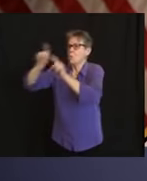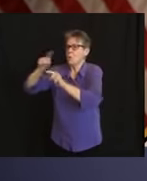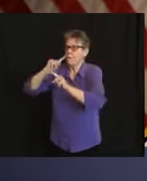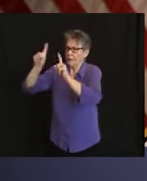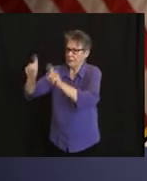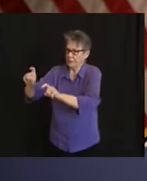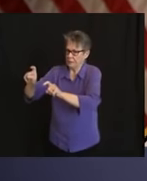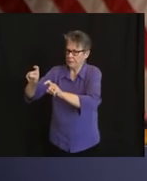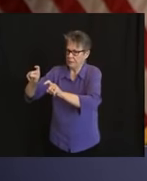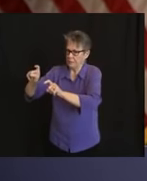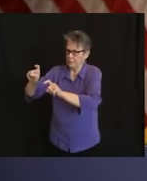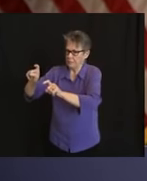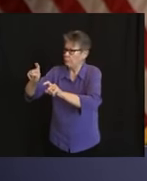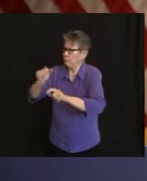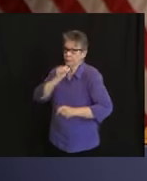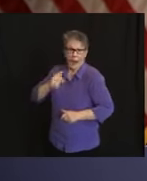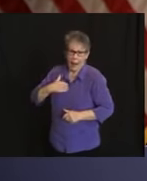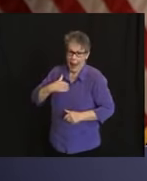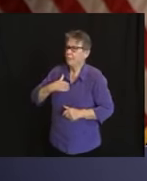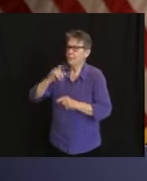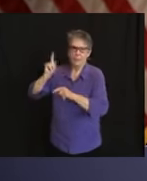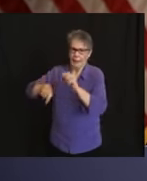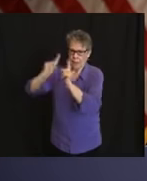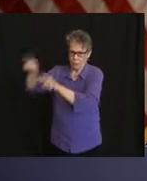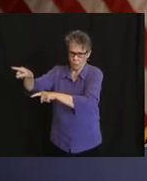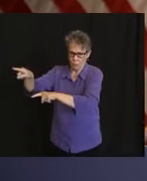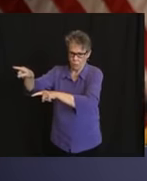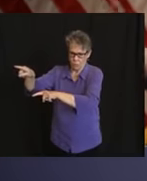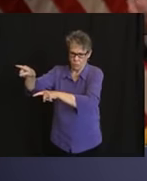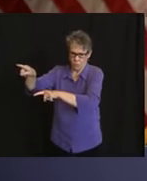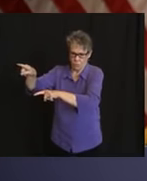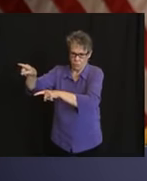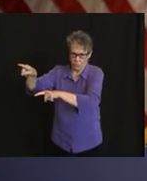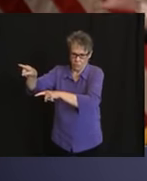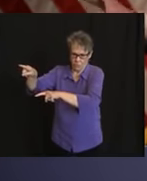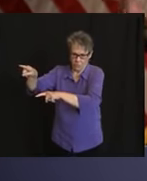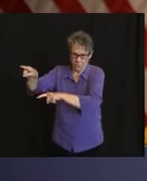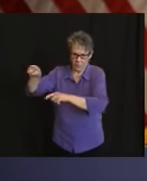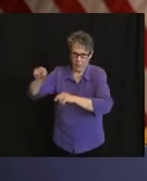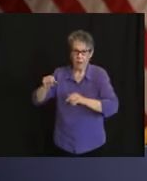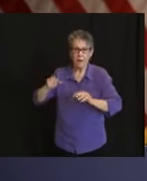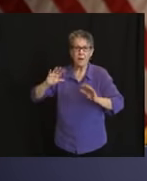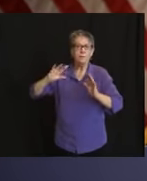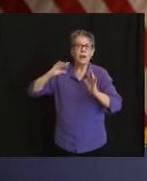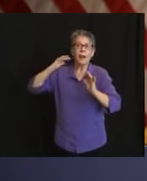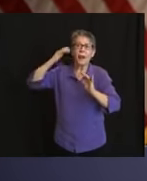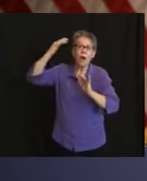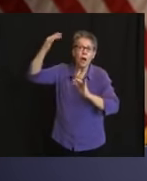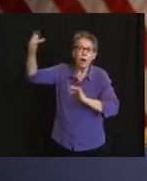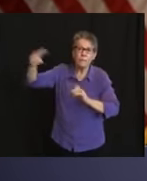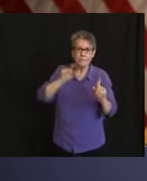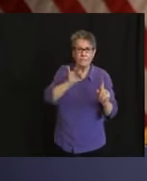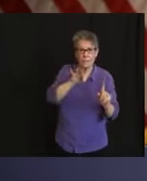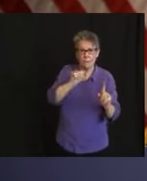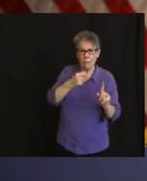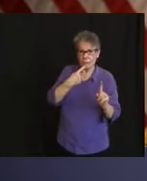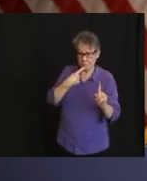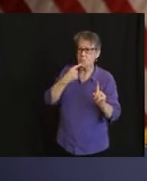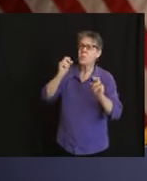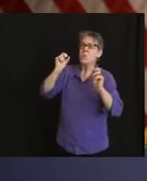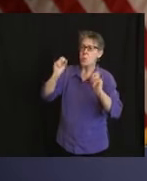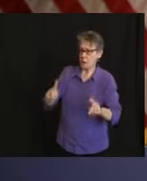more, and that'll continue to be the case. And so therefore the number, and Christina could give you how she analyzes this, the